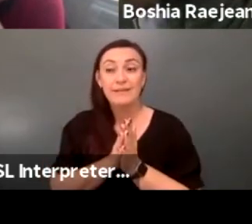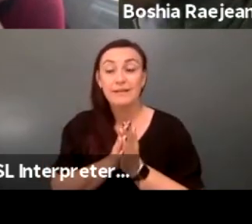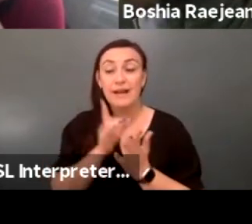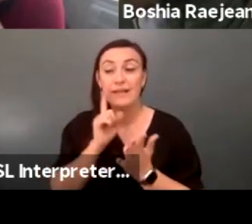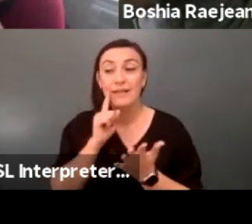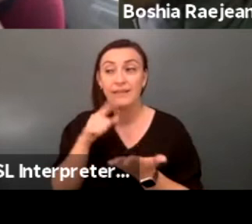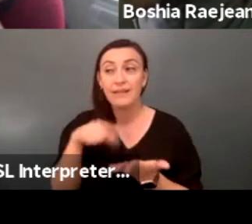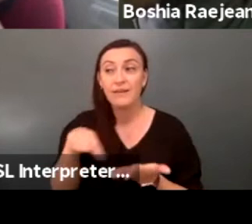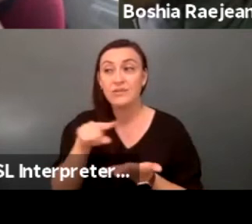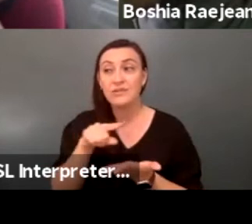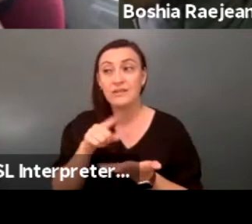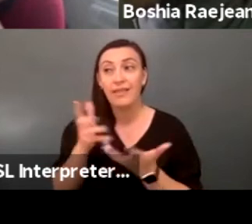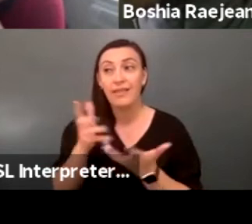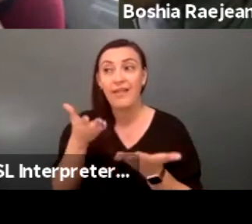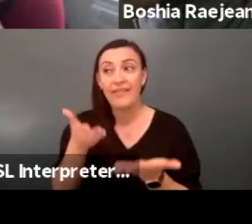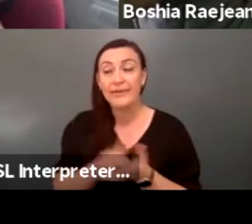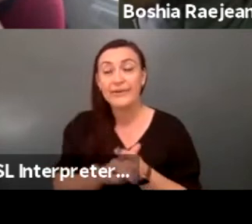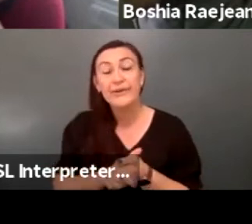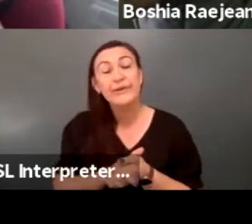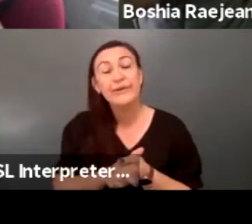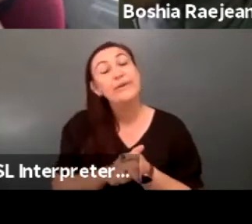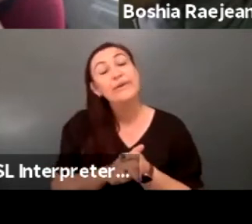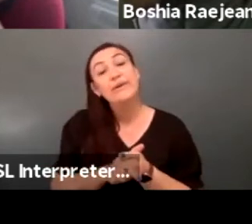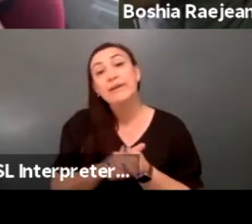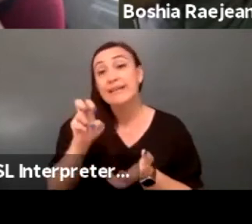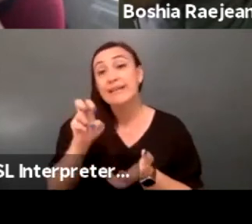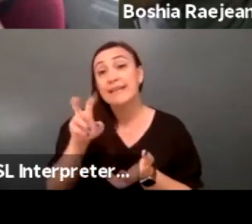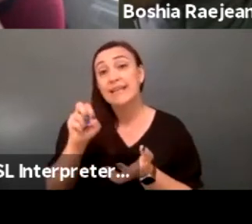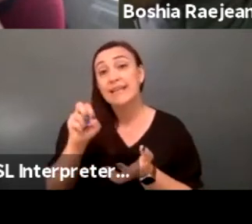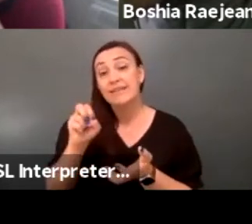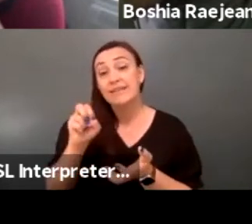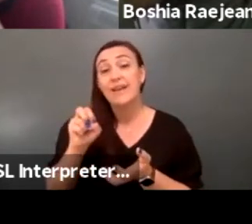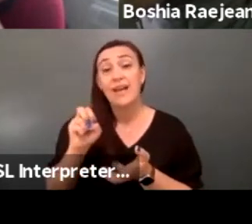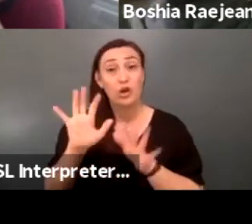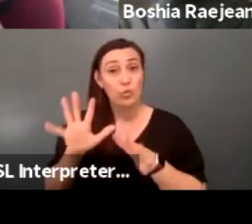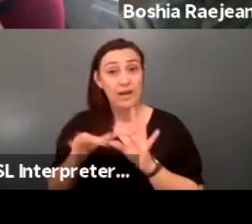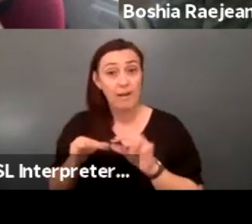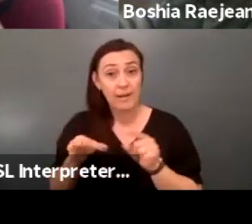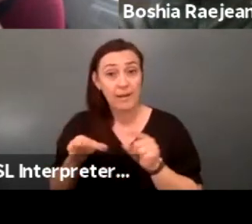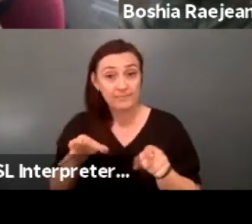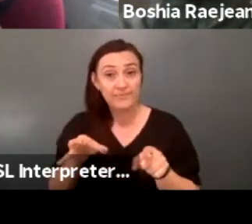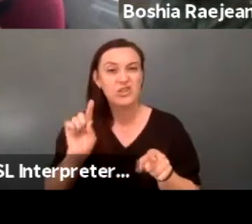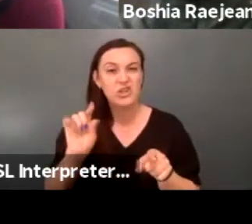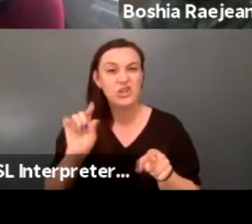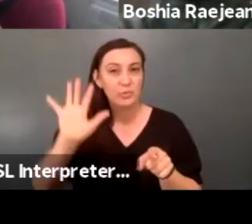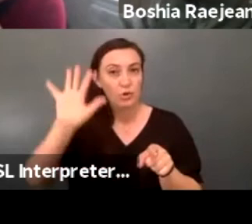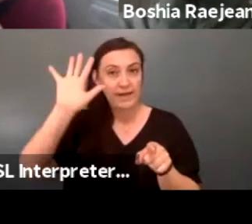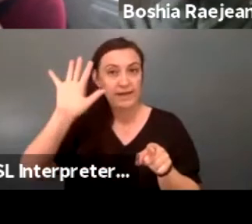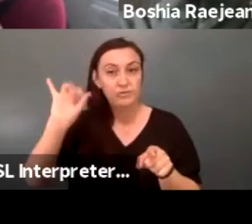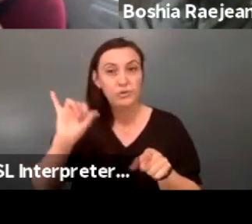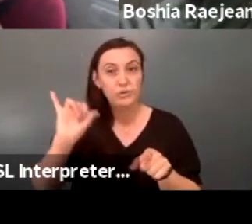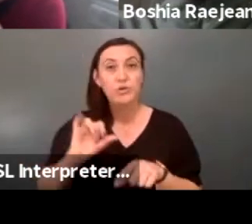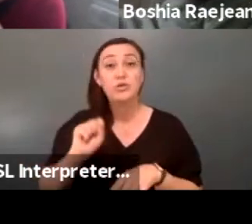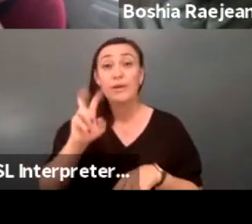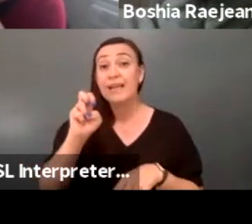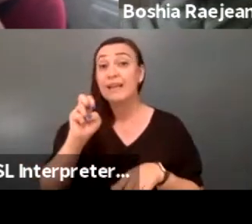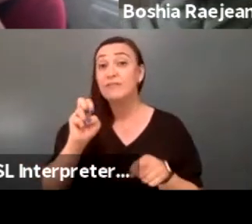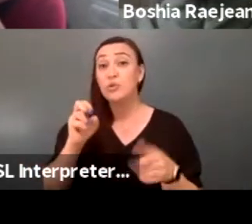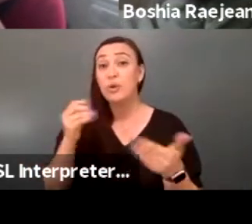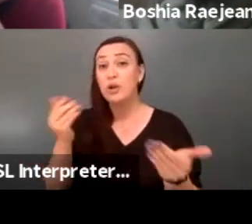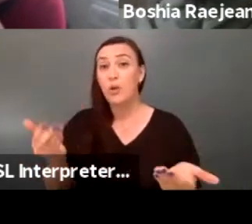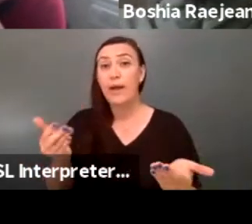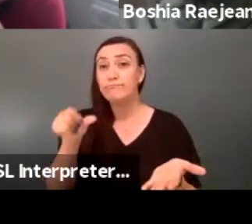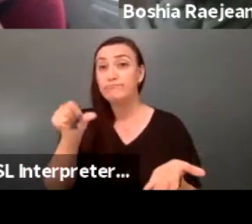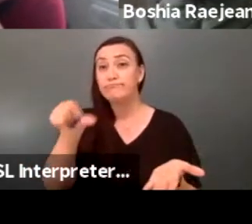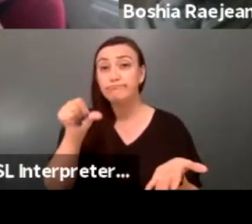there's a lot there. Eve had a great comment, and she also had her hand up for a question. So Eve, you want to go ahead and unmute and